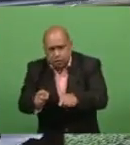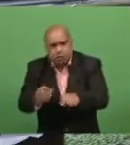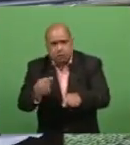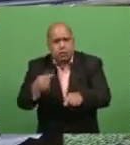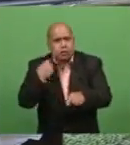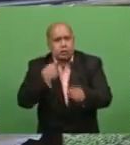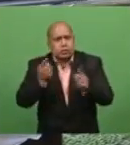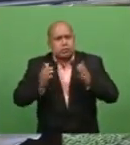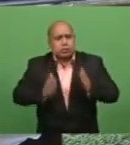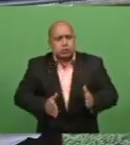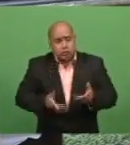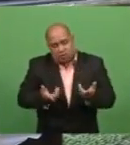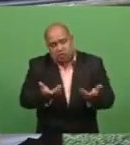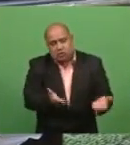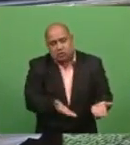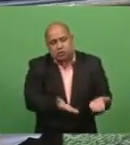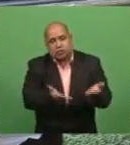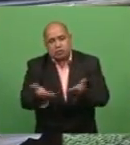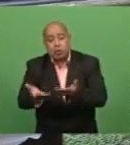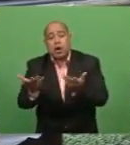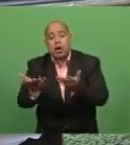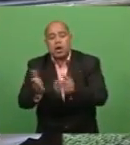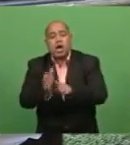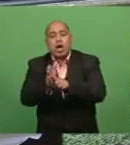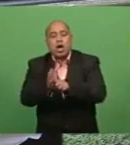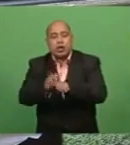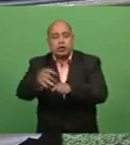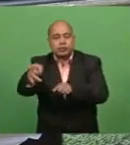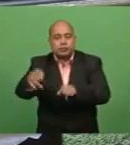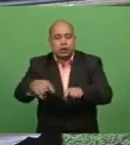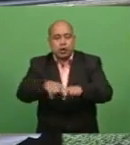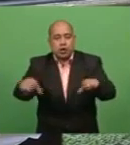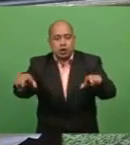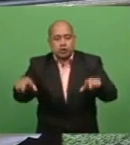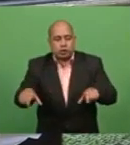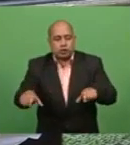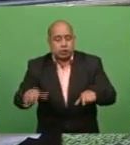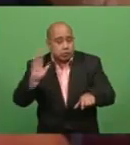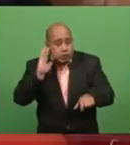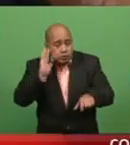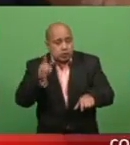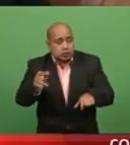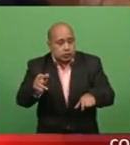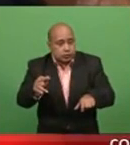to the Lautoka High Court with its next hearing on May 1st.